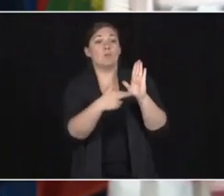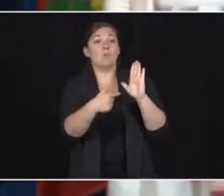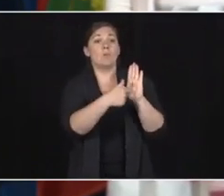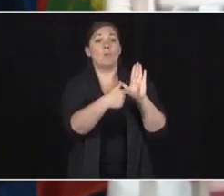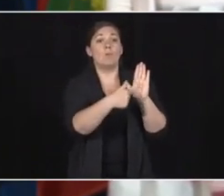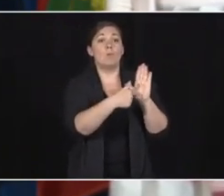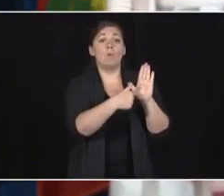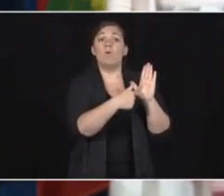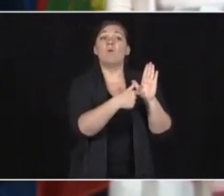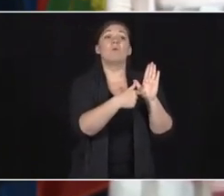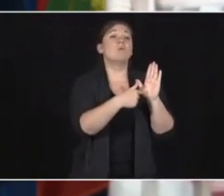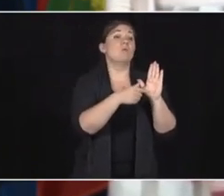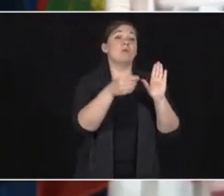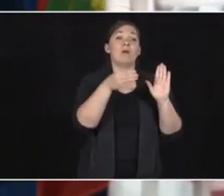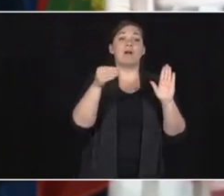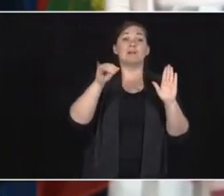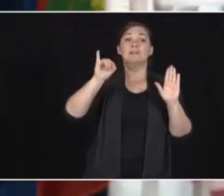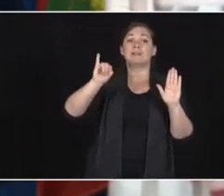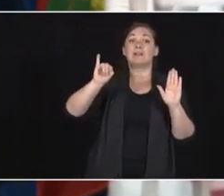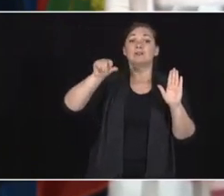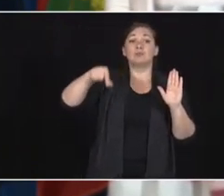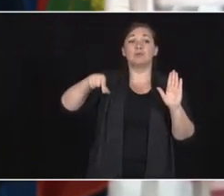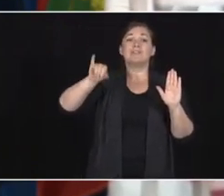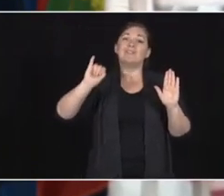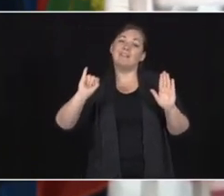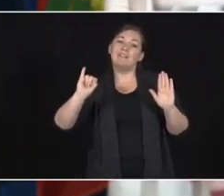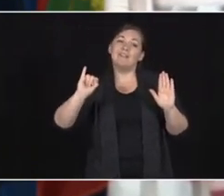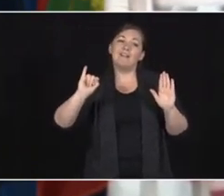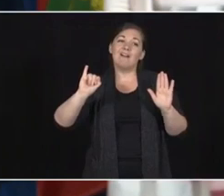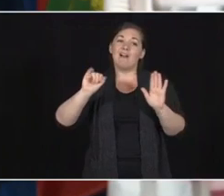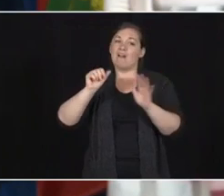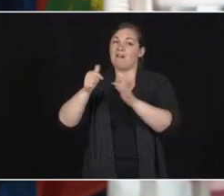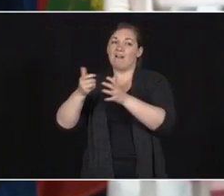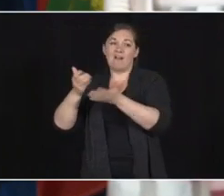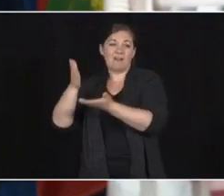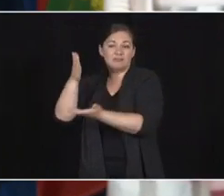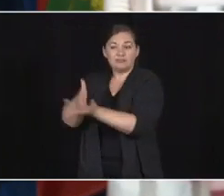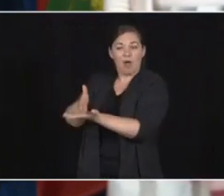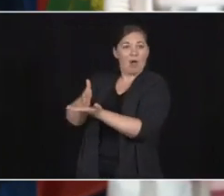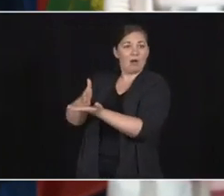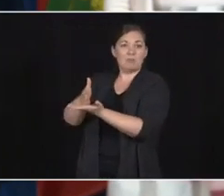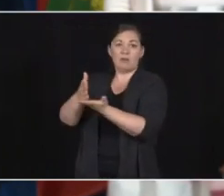the RQIs. That's why there was a move to the focus on